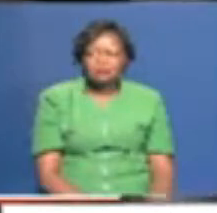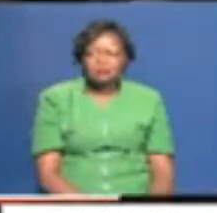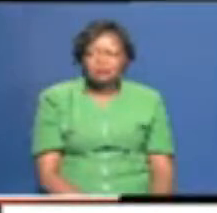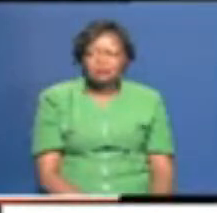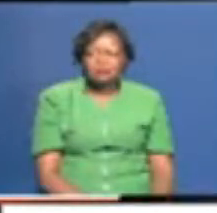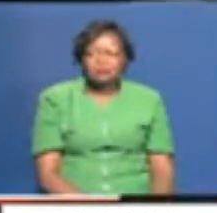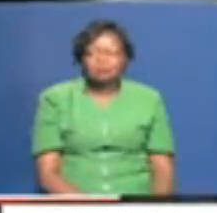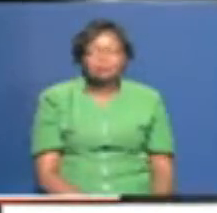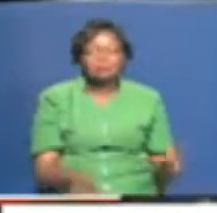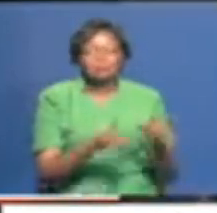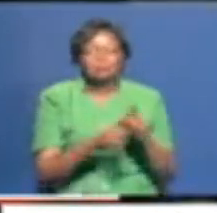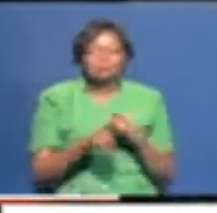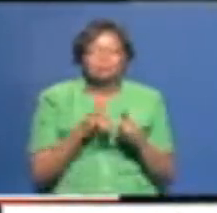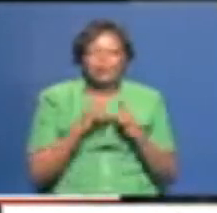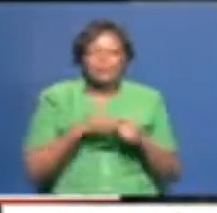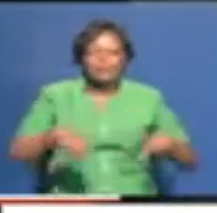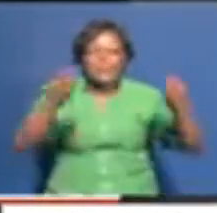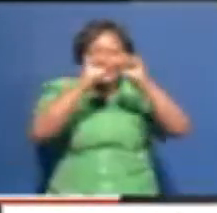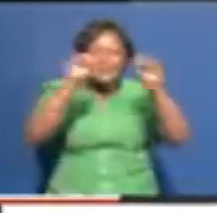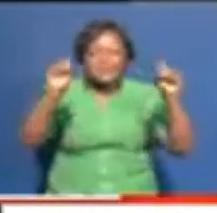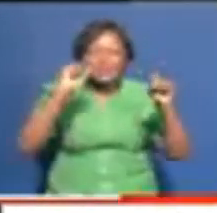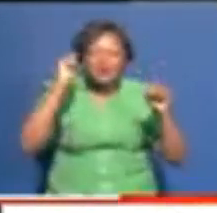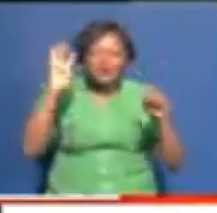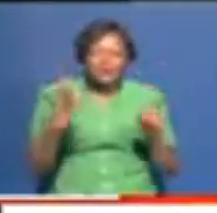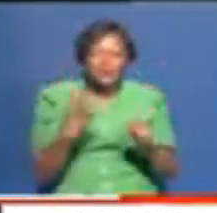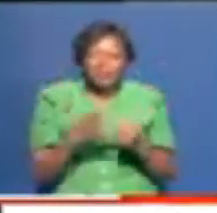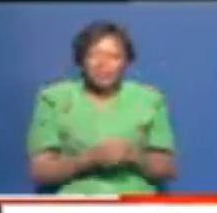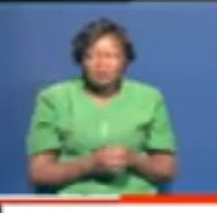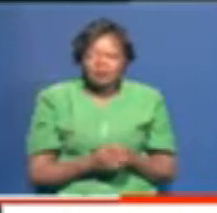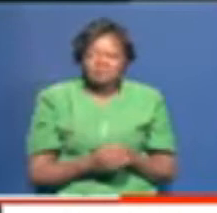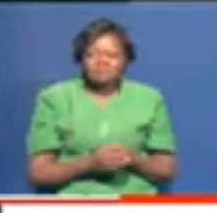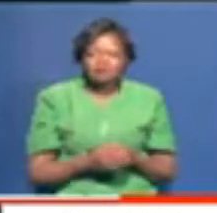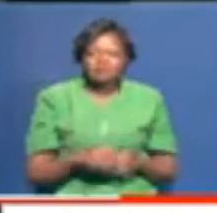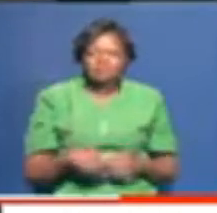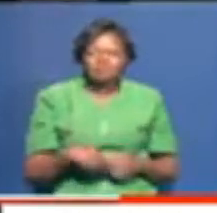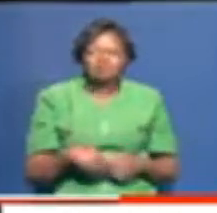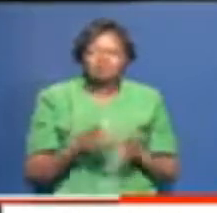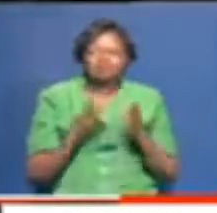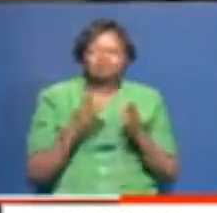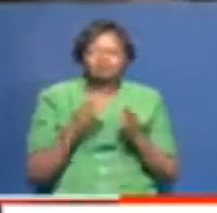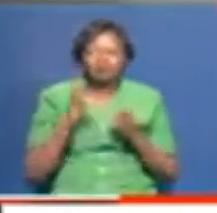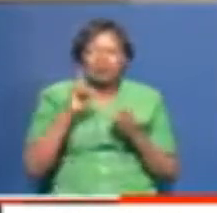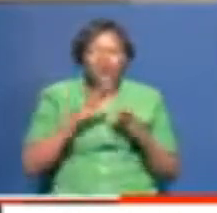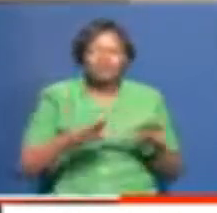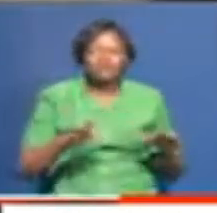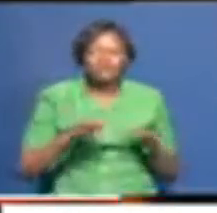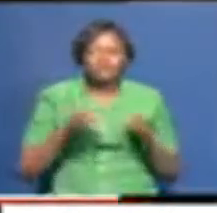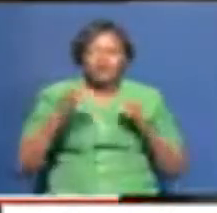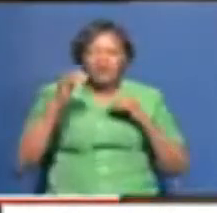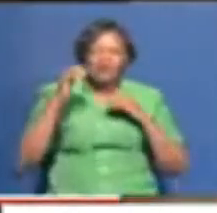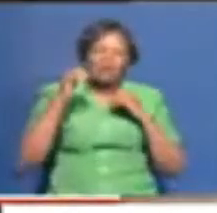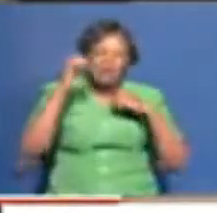And talking of the president, Kenya's fourth rolled into Uhuru Gardens for the KDF air show on the